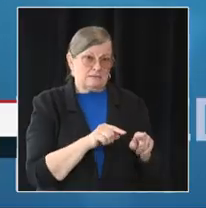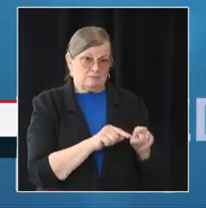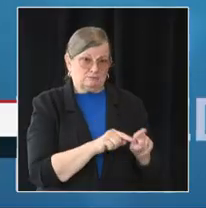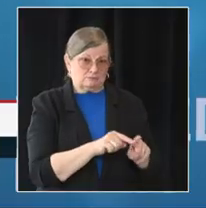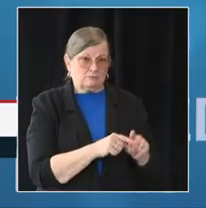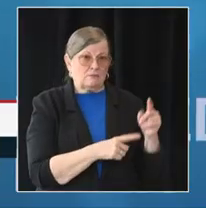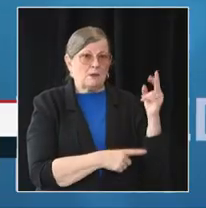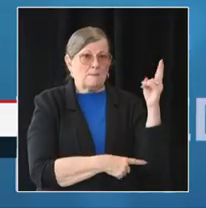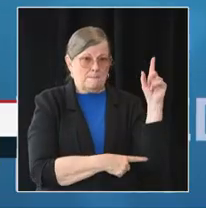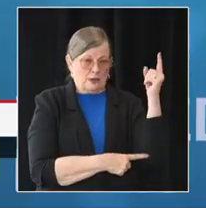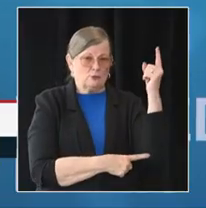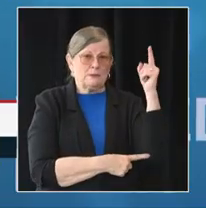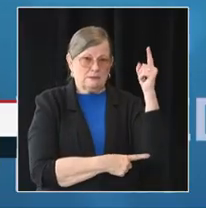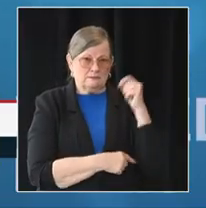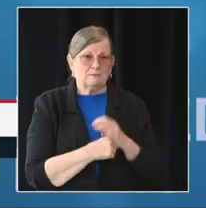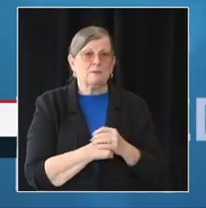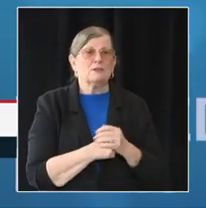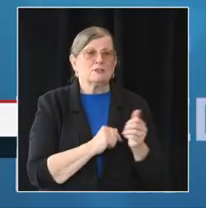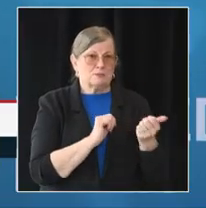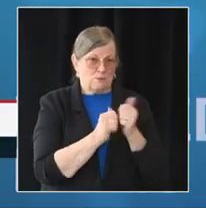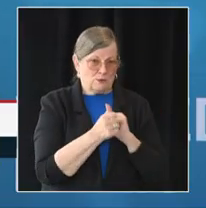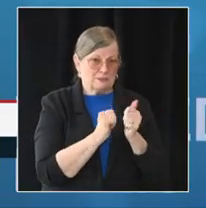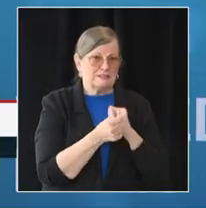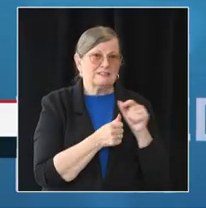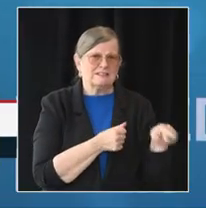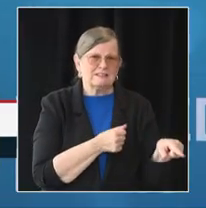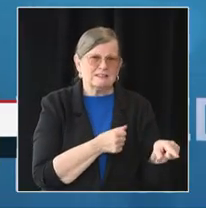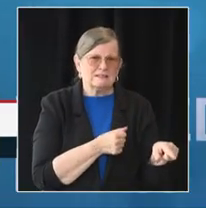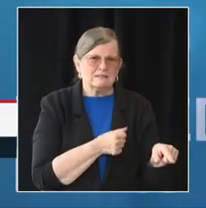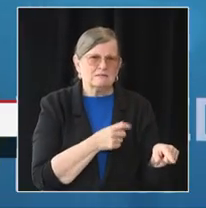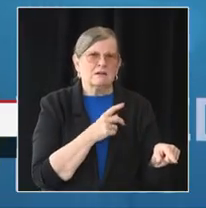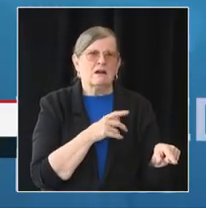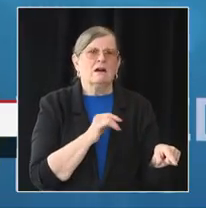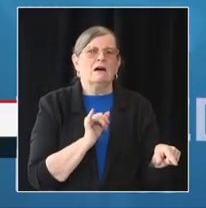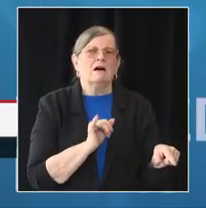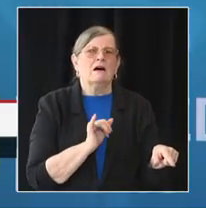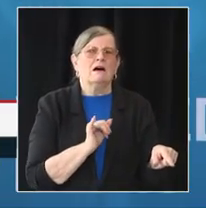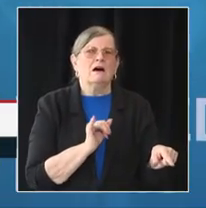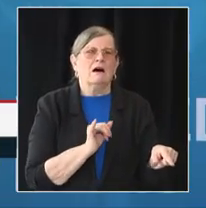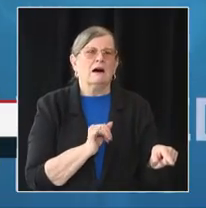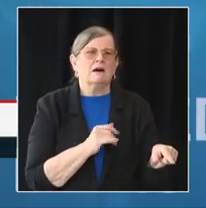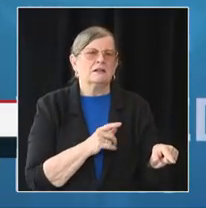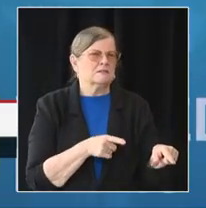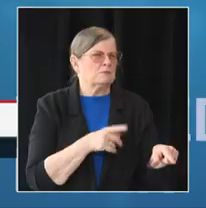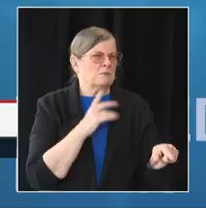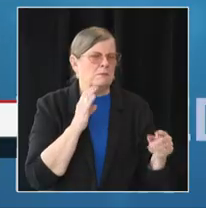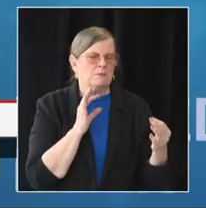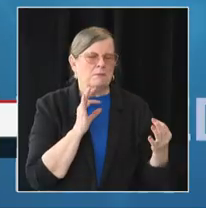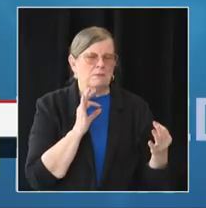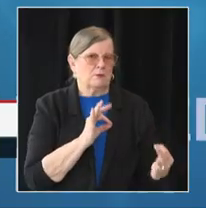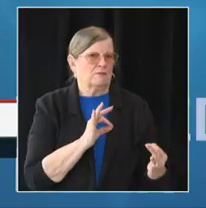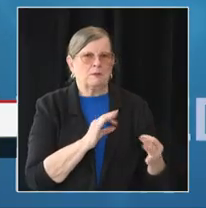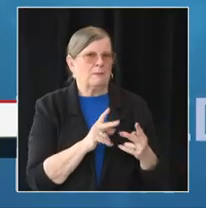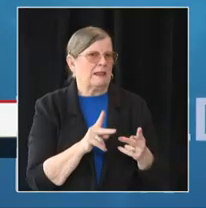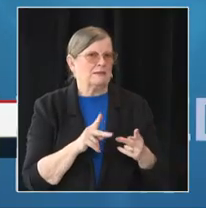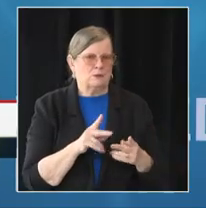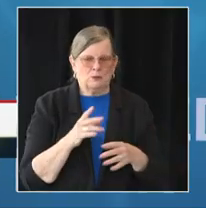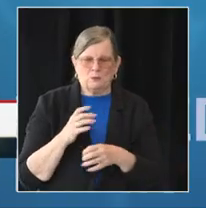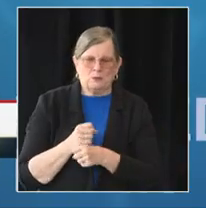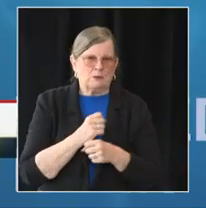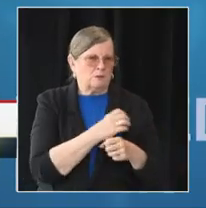the district. And sports itself is kind of a winning combination for us. Nats Park